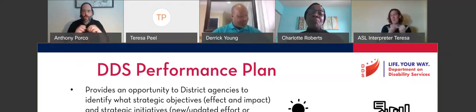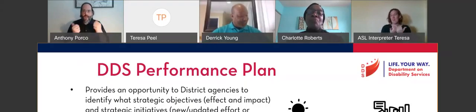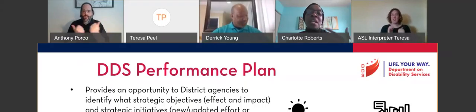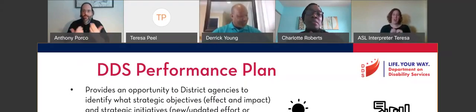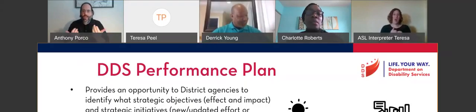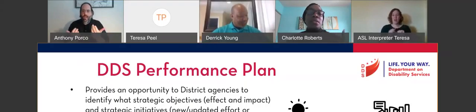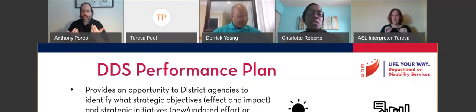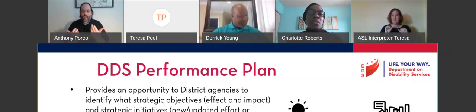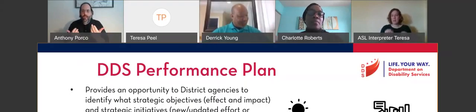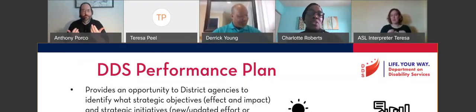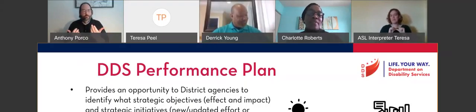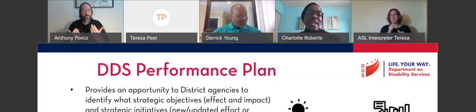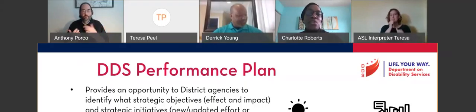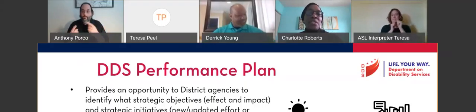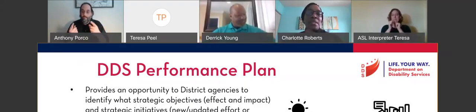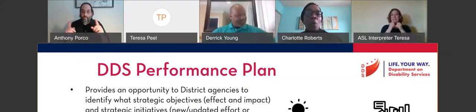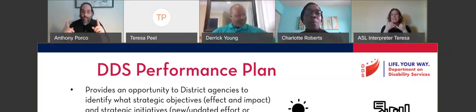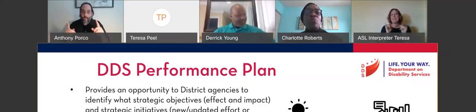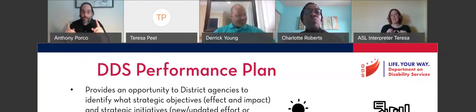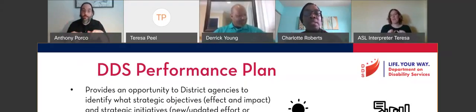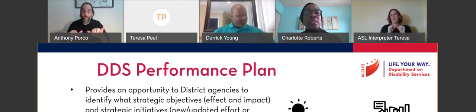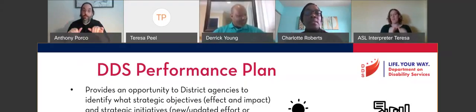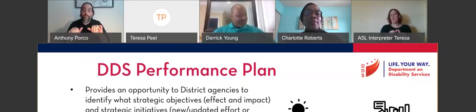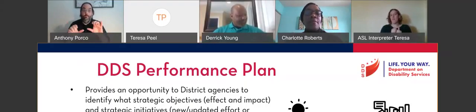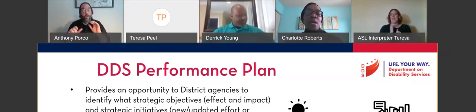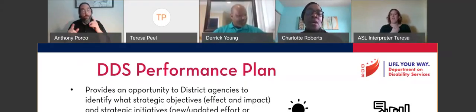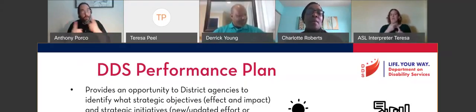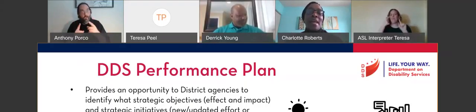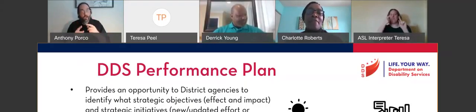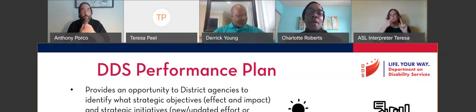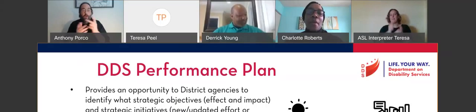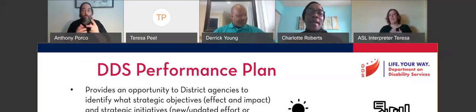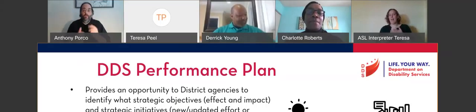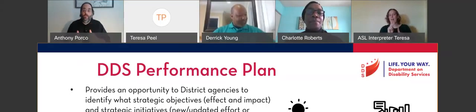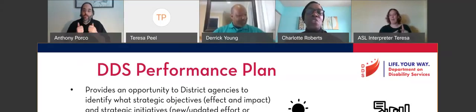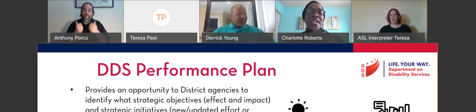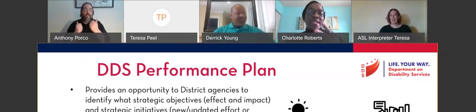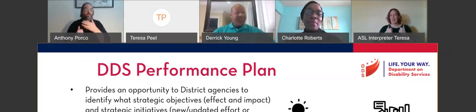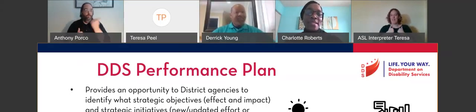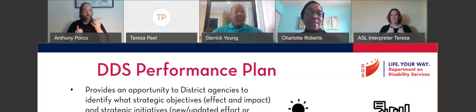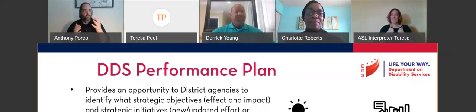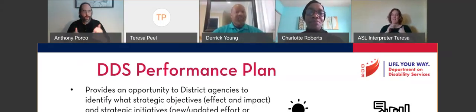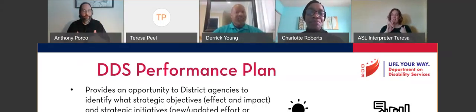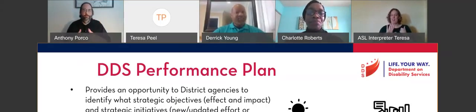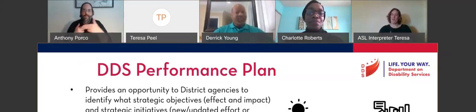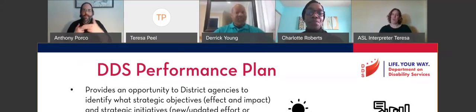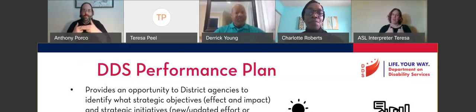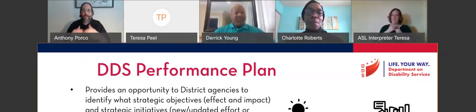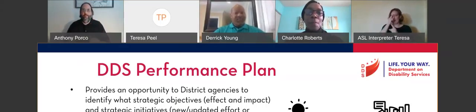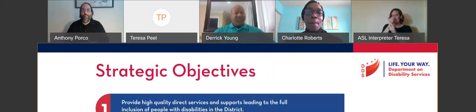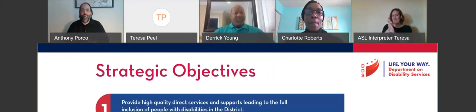prevail and still continue with the mission of the agency and help people really to live life their way. So next slide, please.